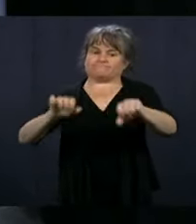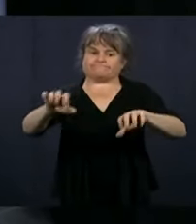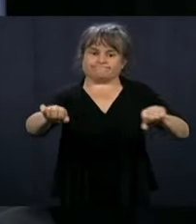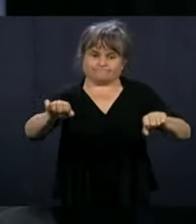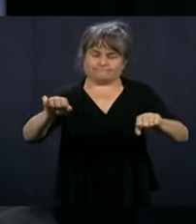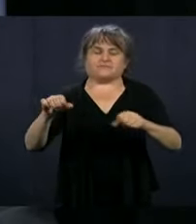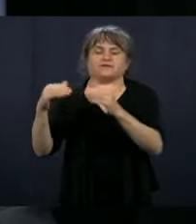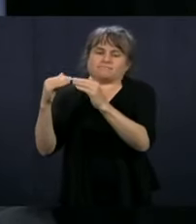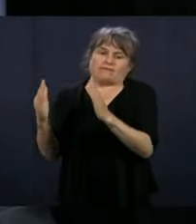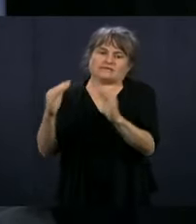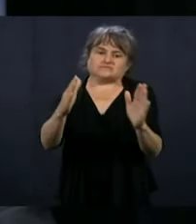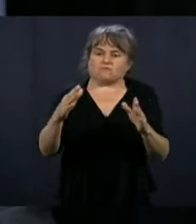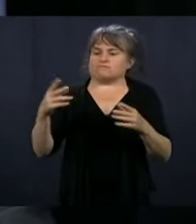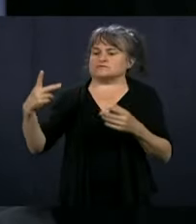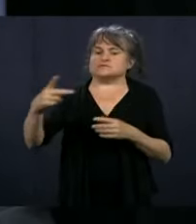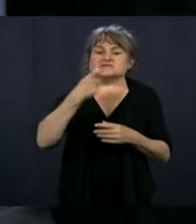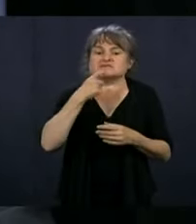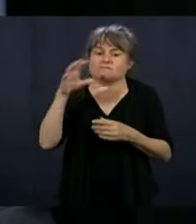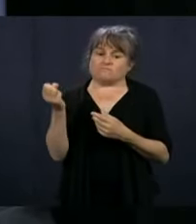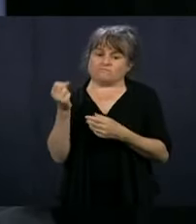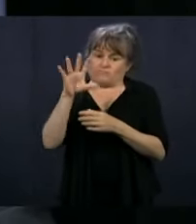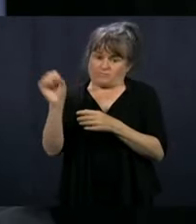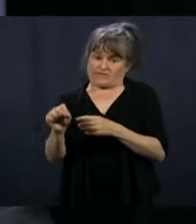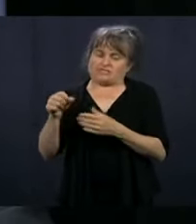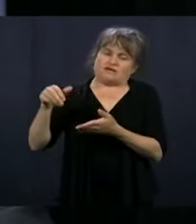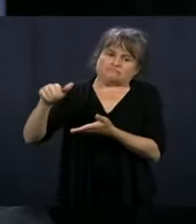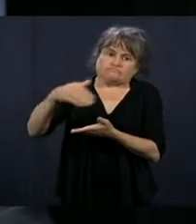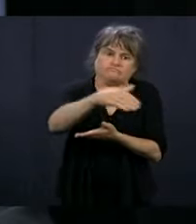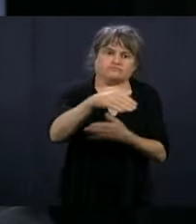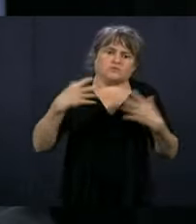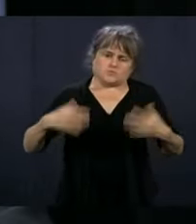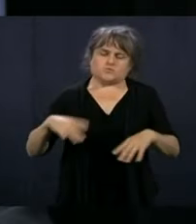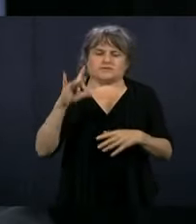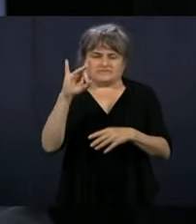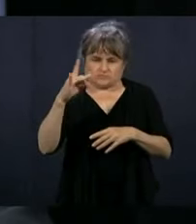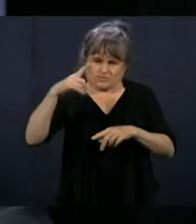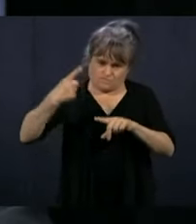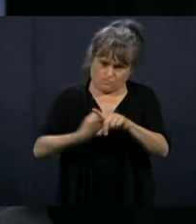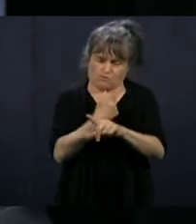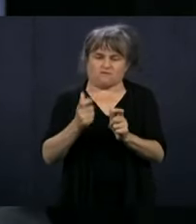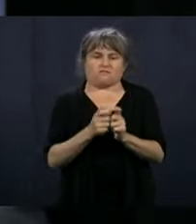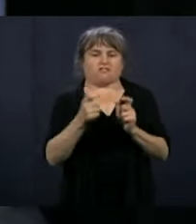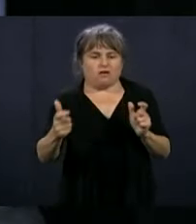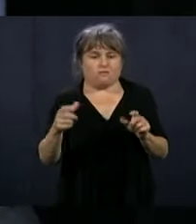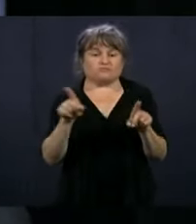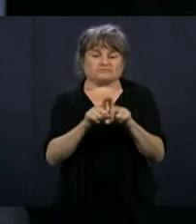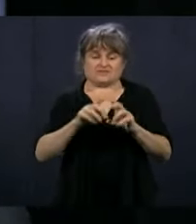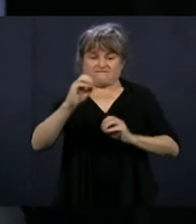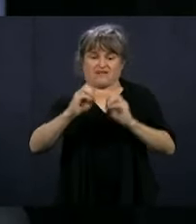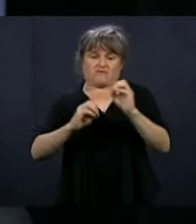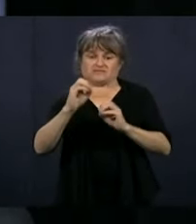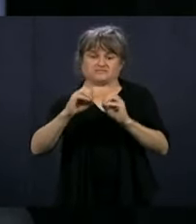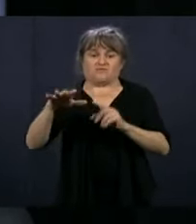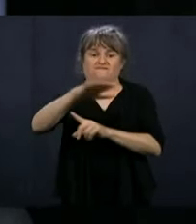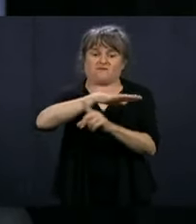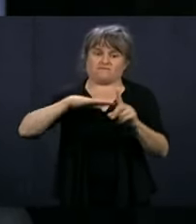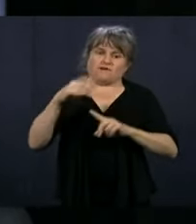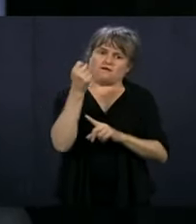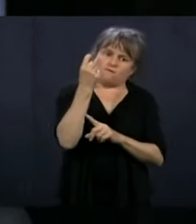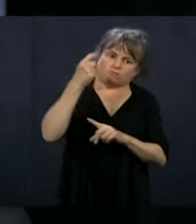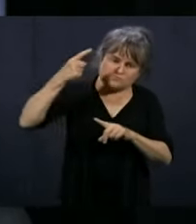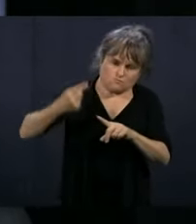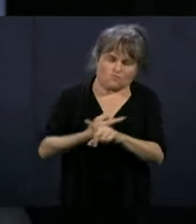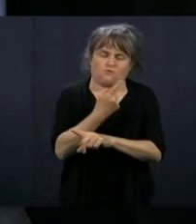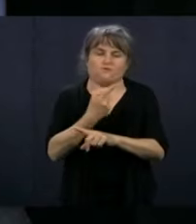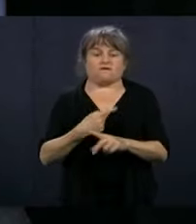take up to 18 months. And then there's the environmental authorization process, which can take up to 11 months. And then there are